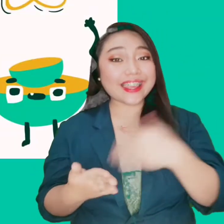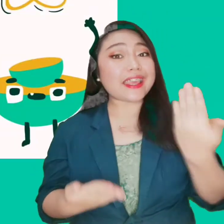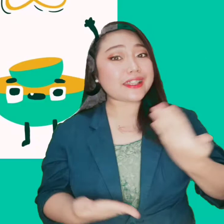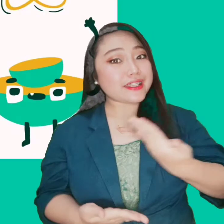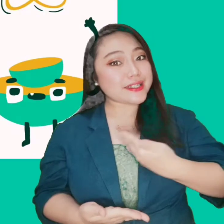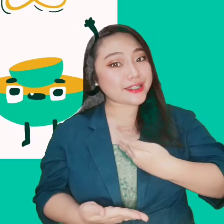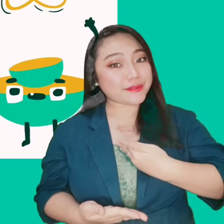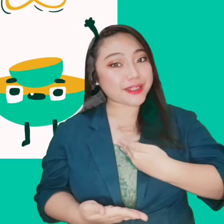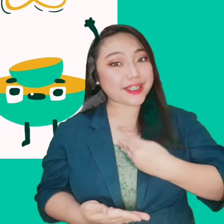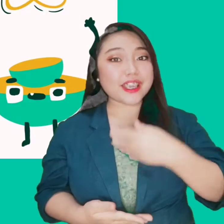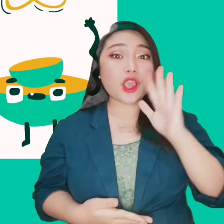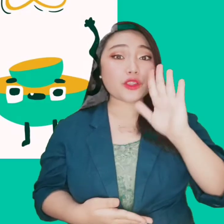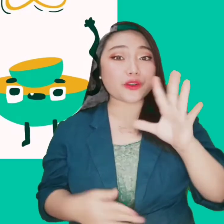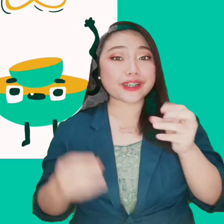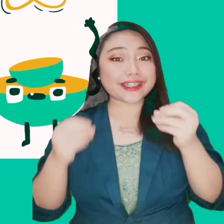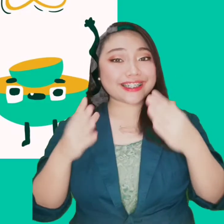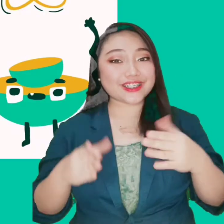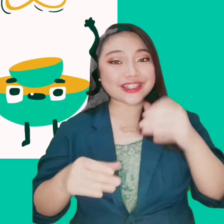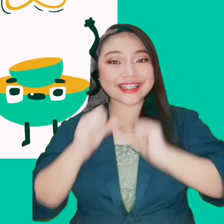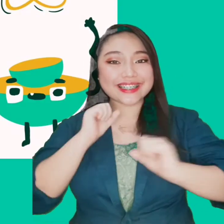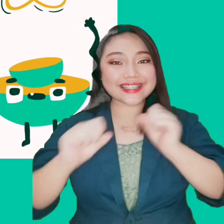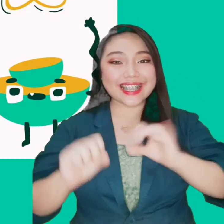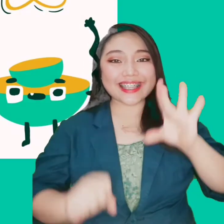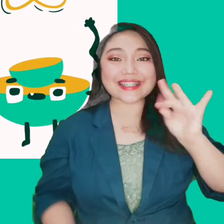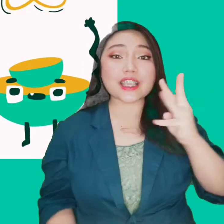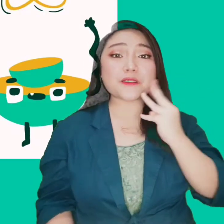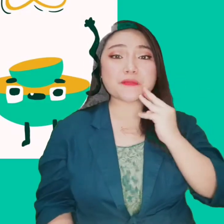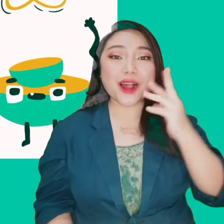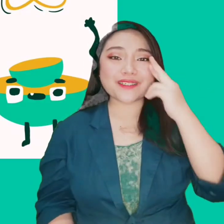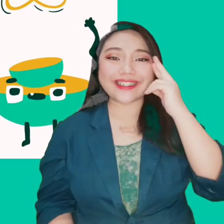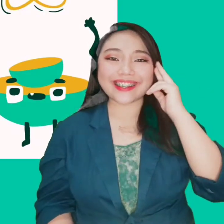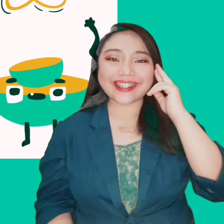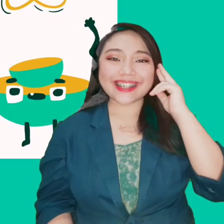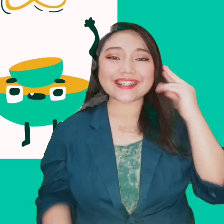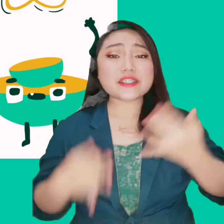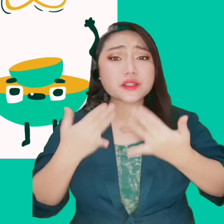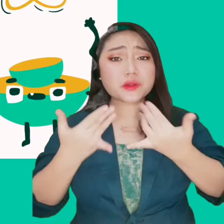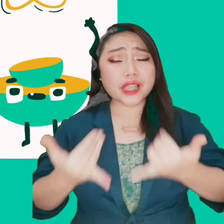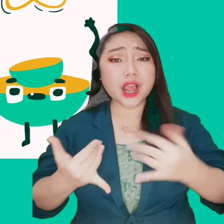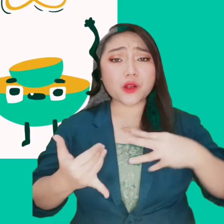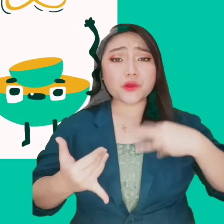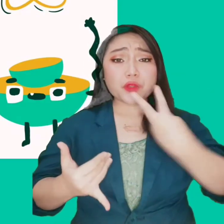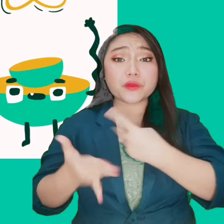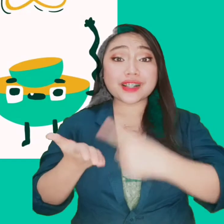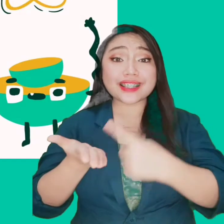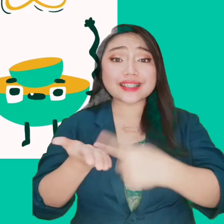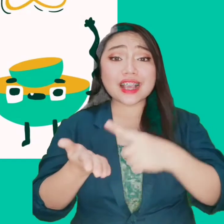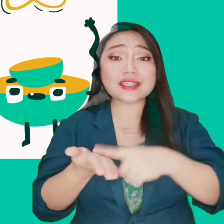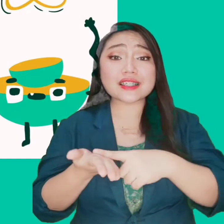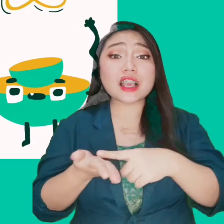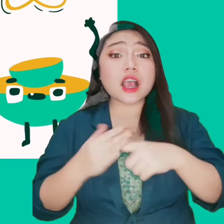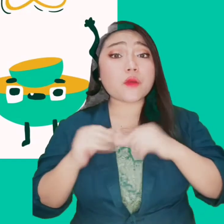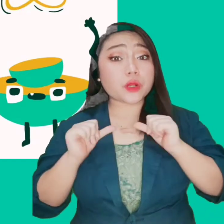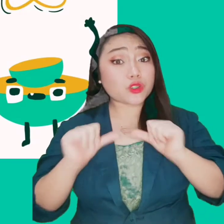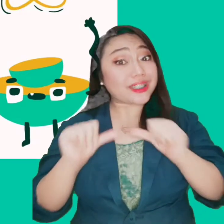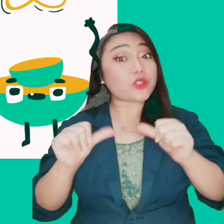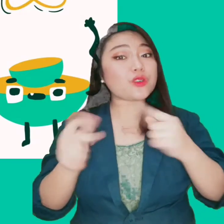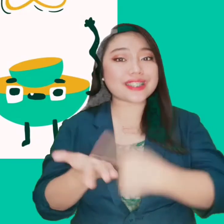Hello! Again, this is me, your teacher in Science 8, Mom Rhoda. And now,